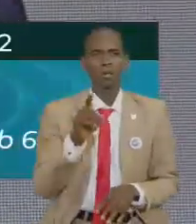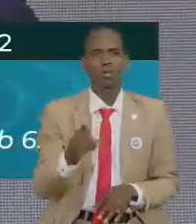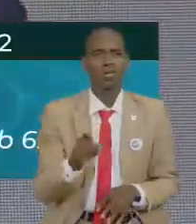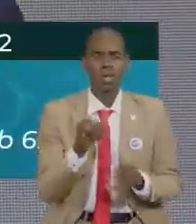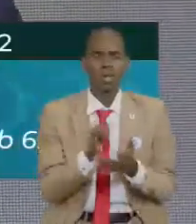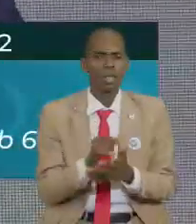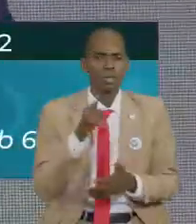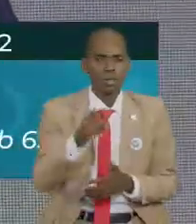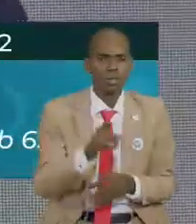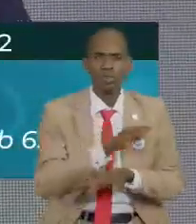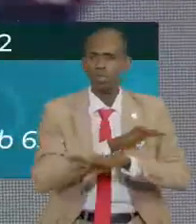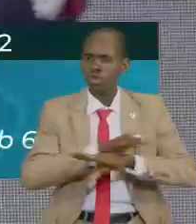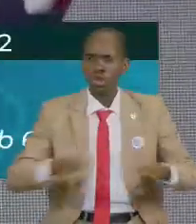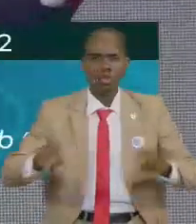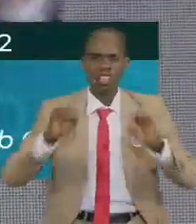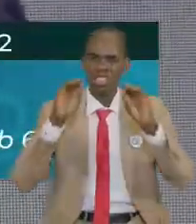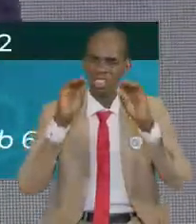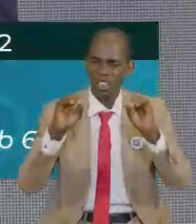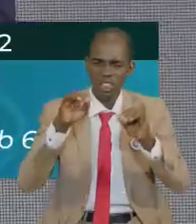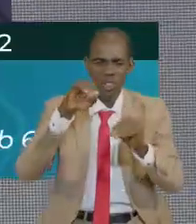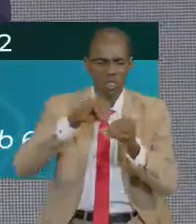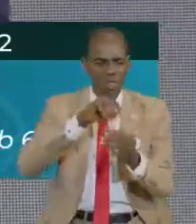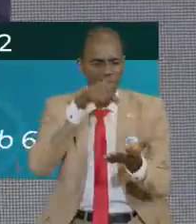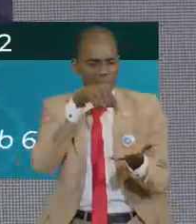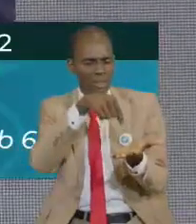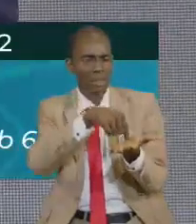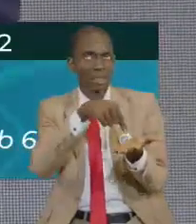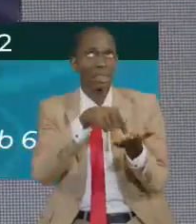teach in this name?